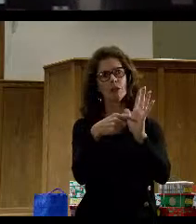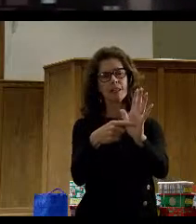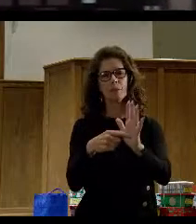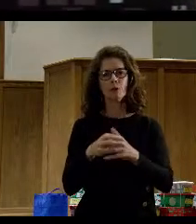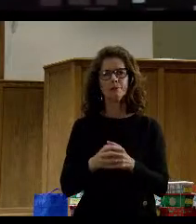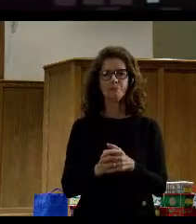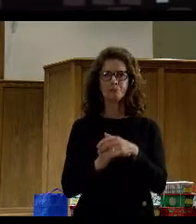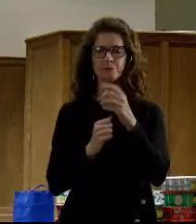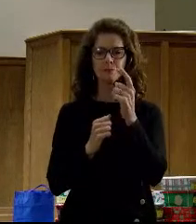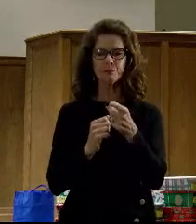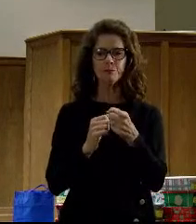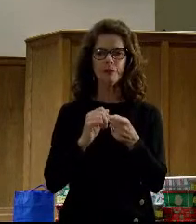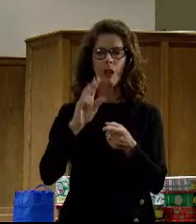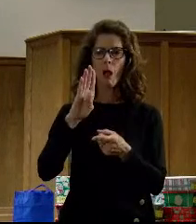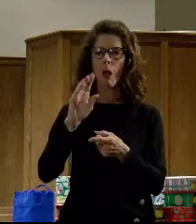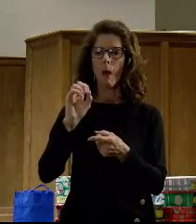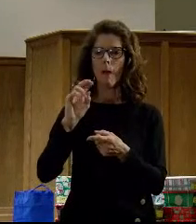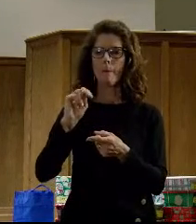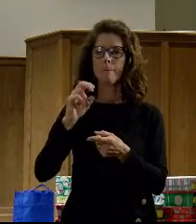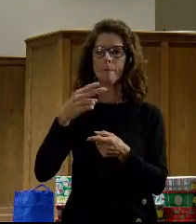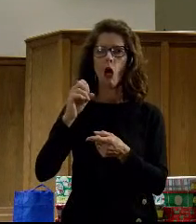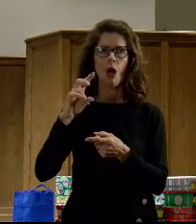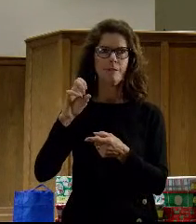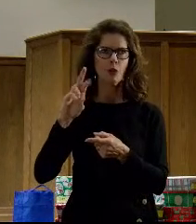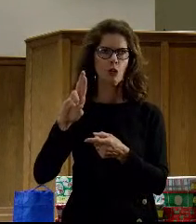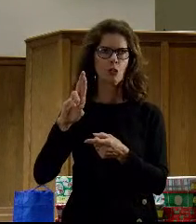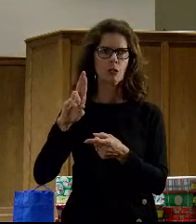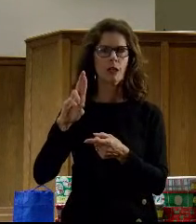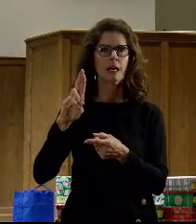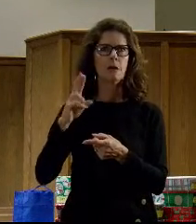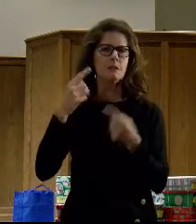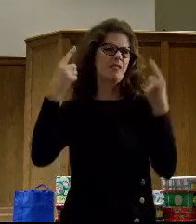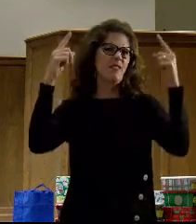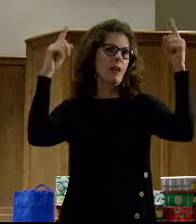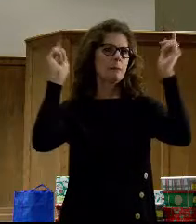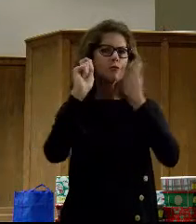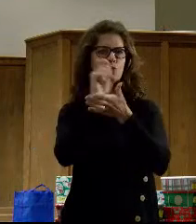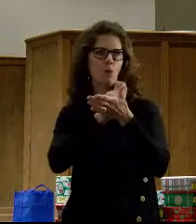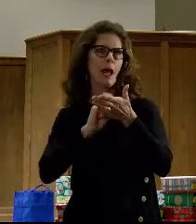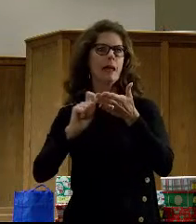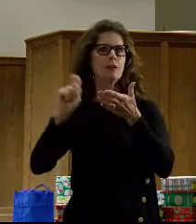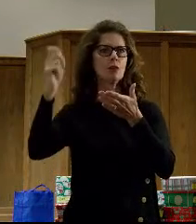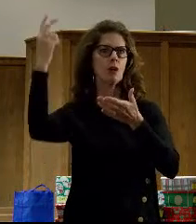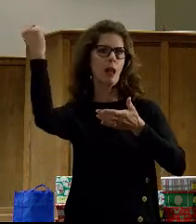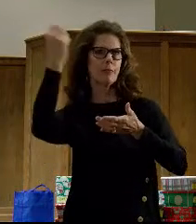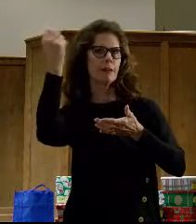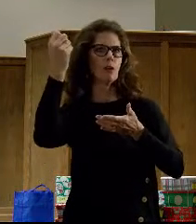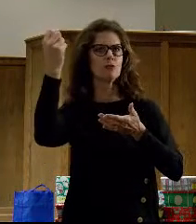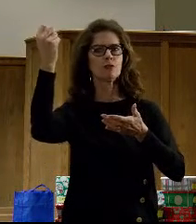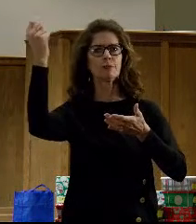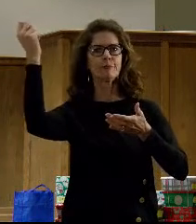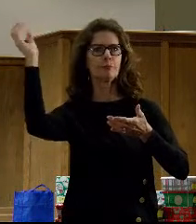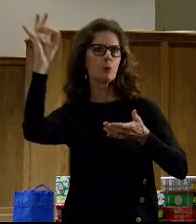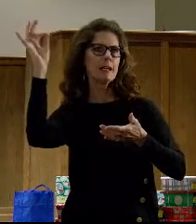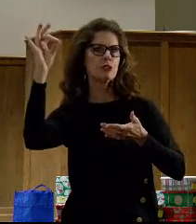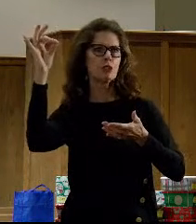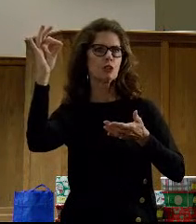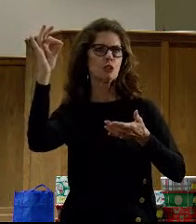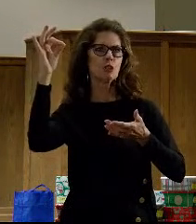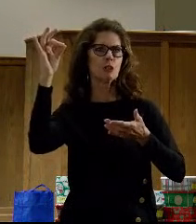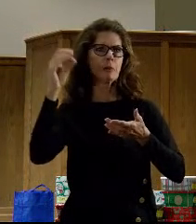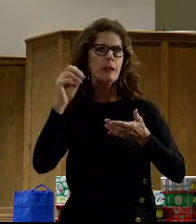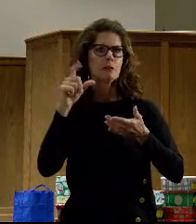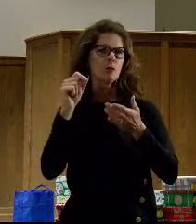Bonhoeffer, a writer, theologian, preacher in the early 20th